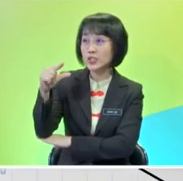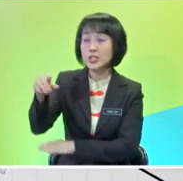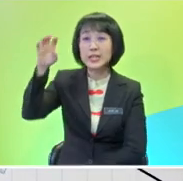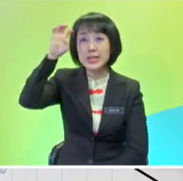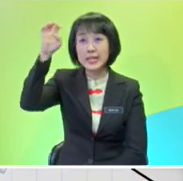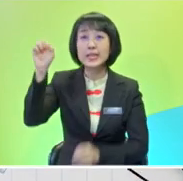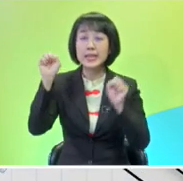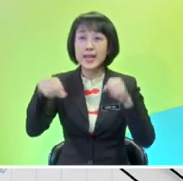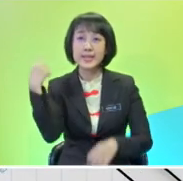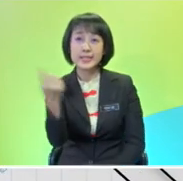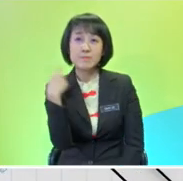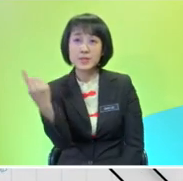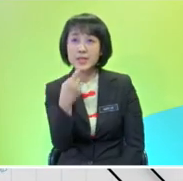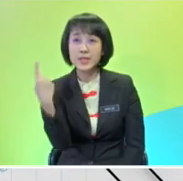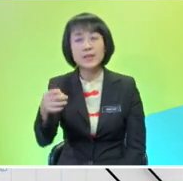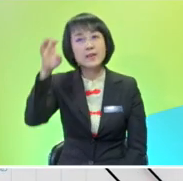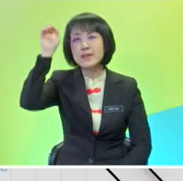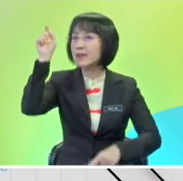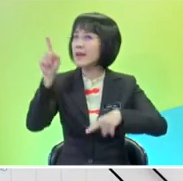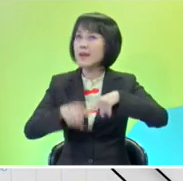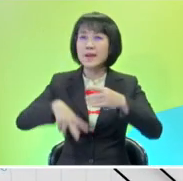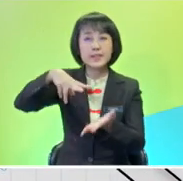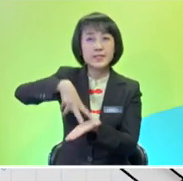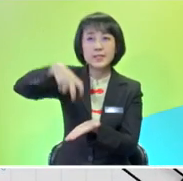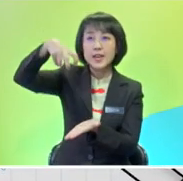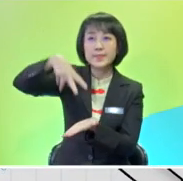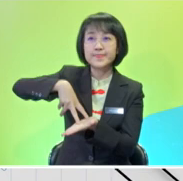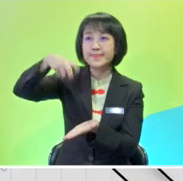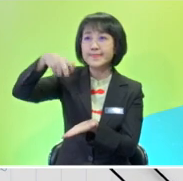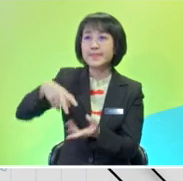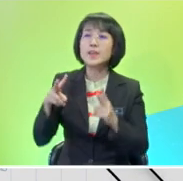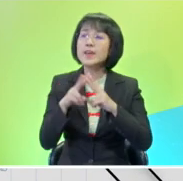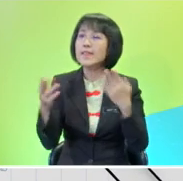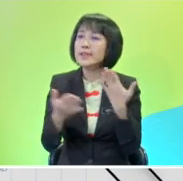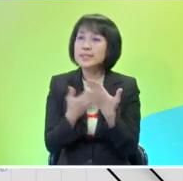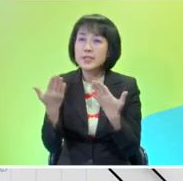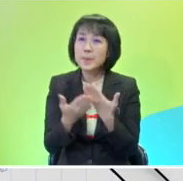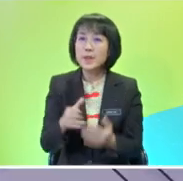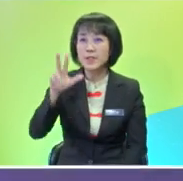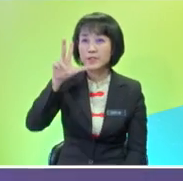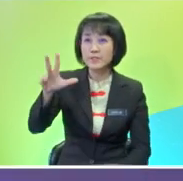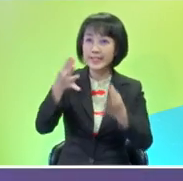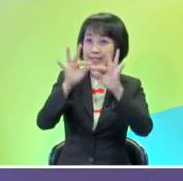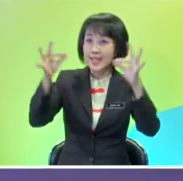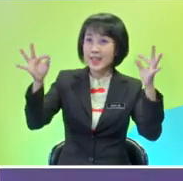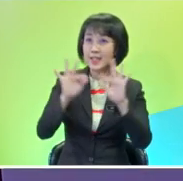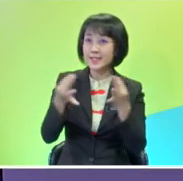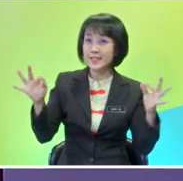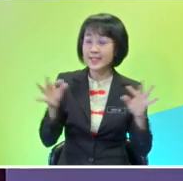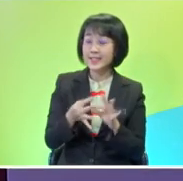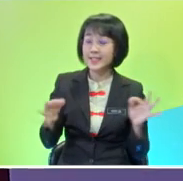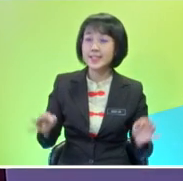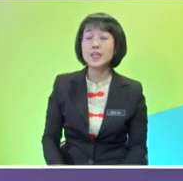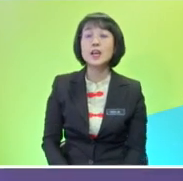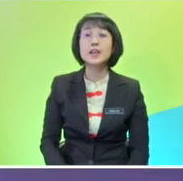spin, he can't jump. Okay, a very simple, just three sentences. I'm telling you about my